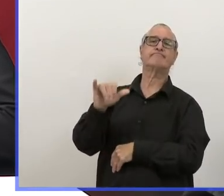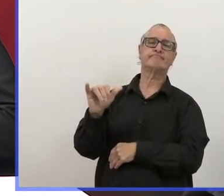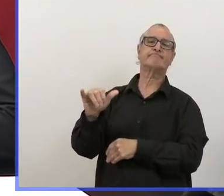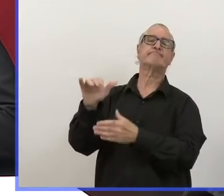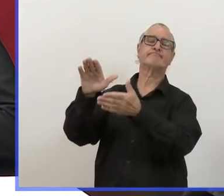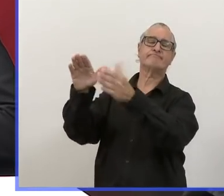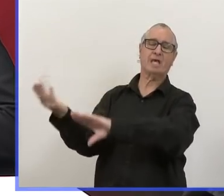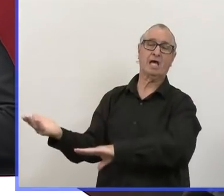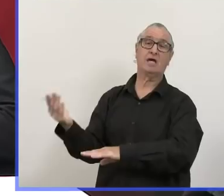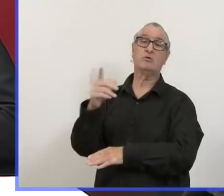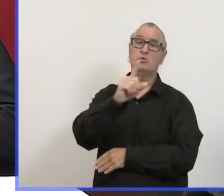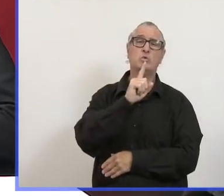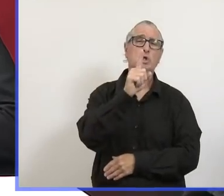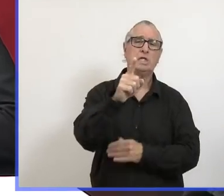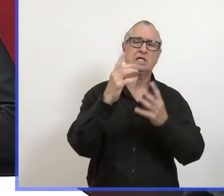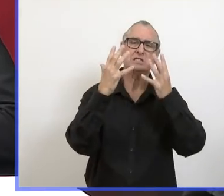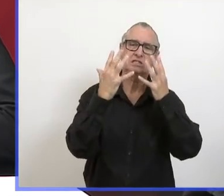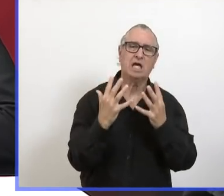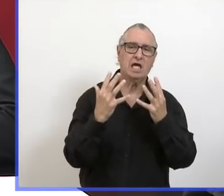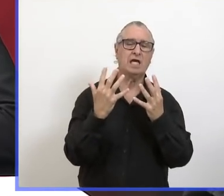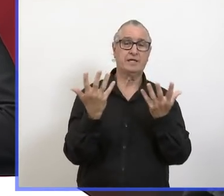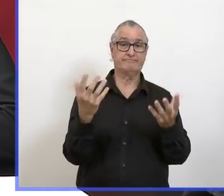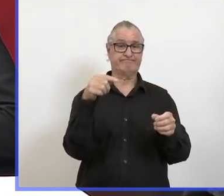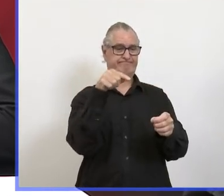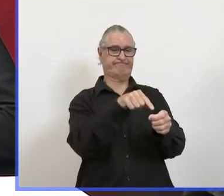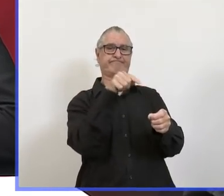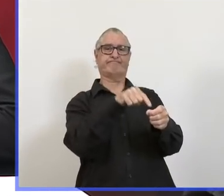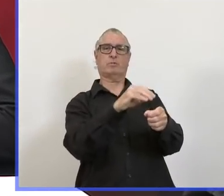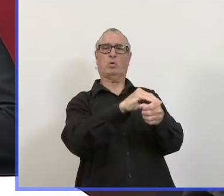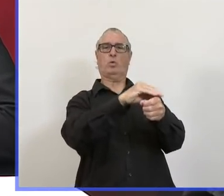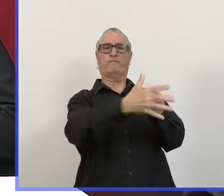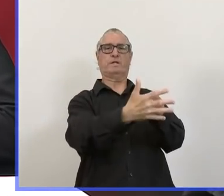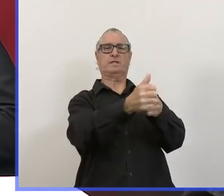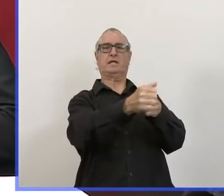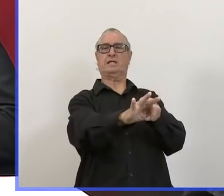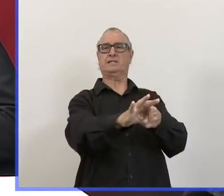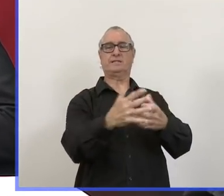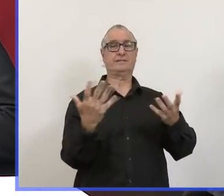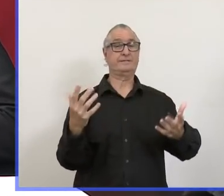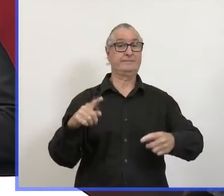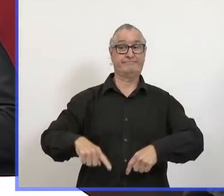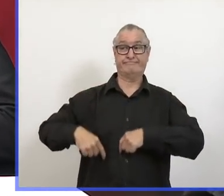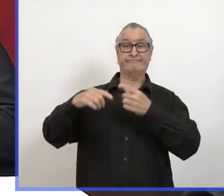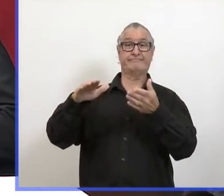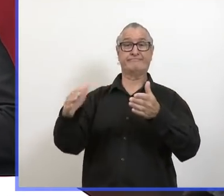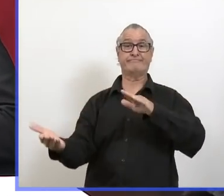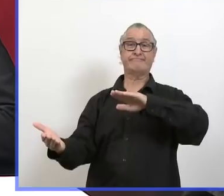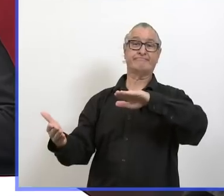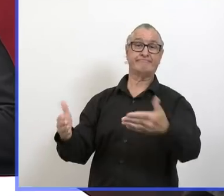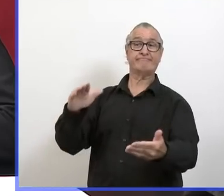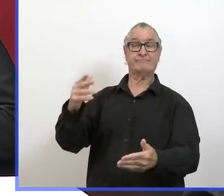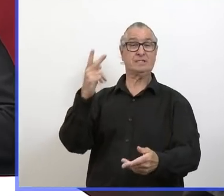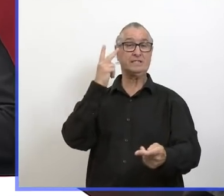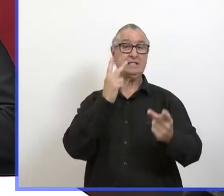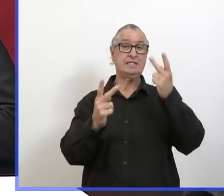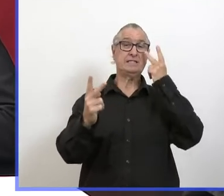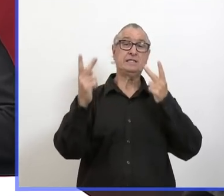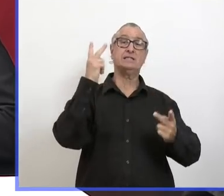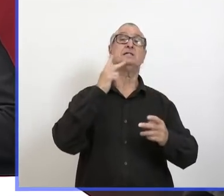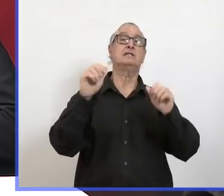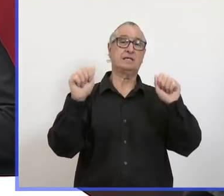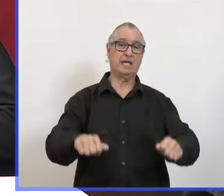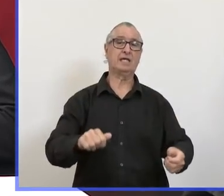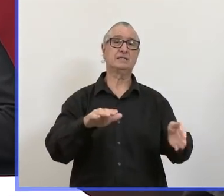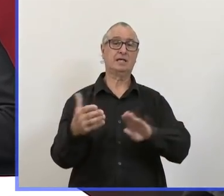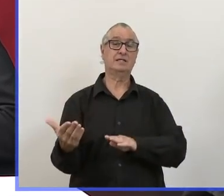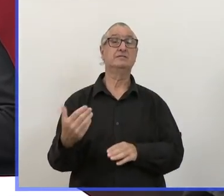of mortality is there. We're seeing that mortality. We've always seen it throughout the pandemic. And we'll probably continue to see it, obviously. So